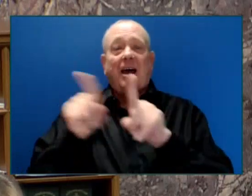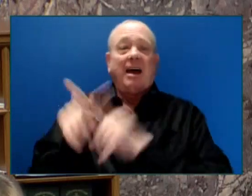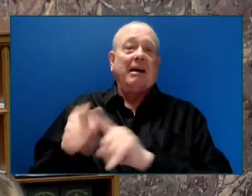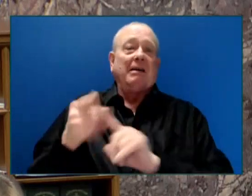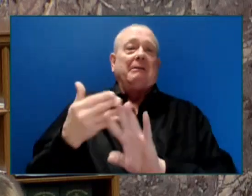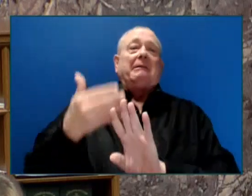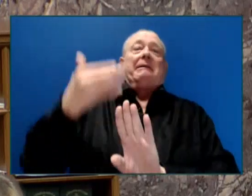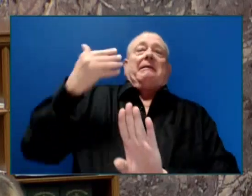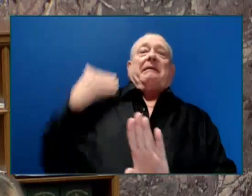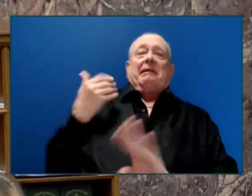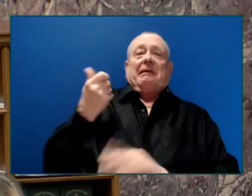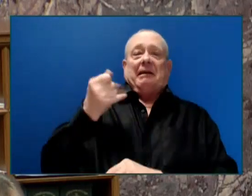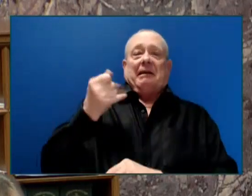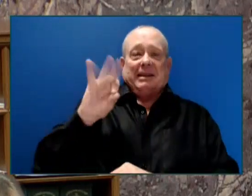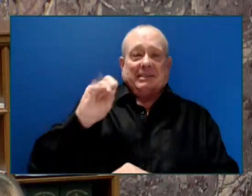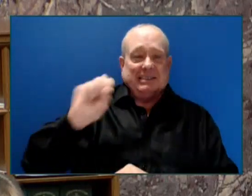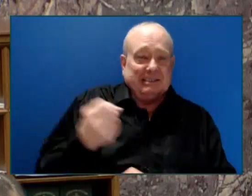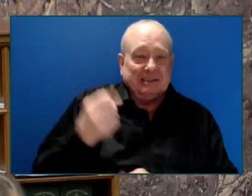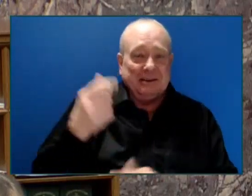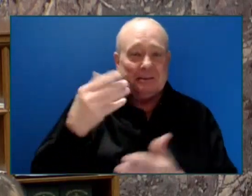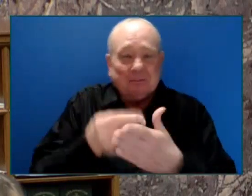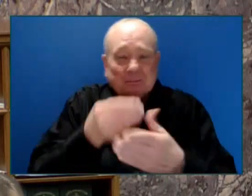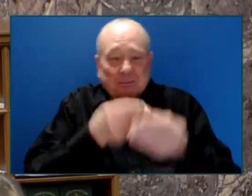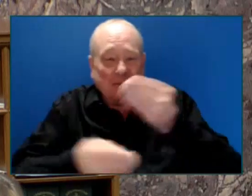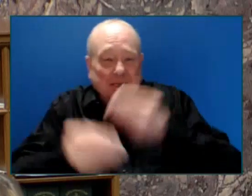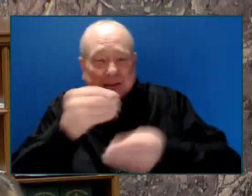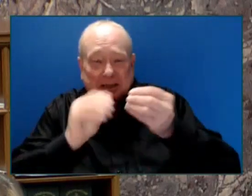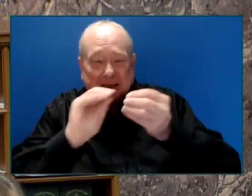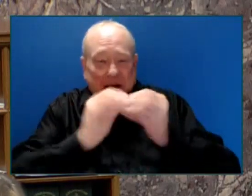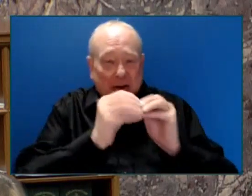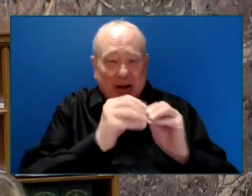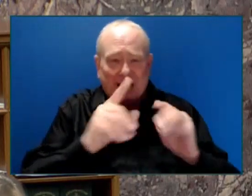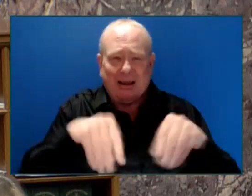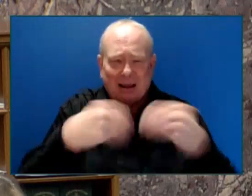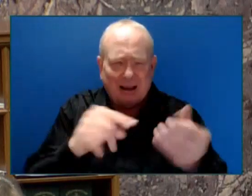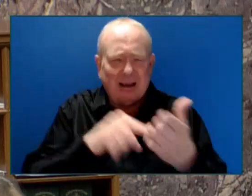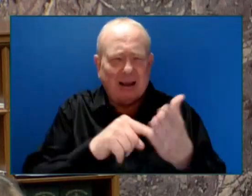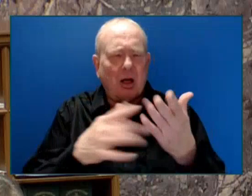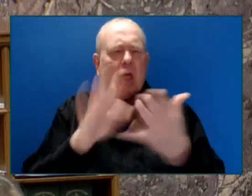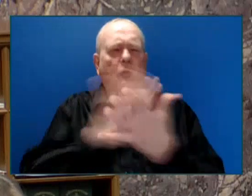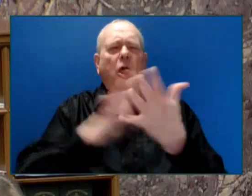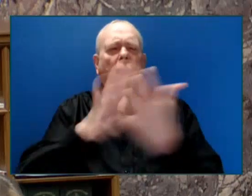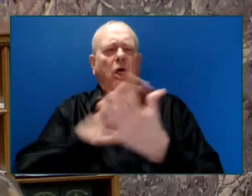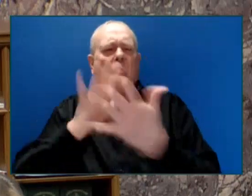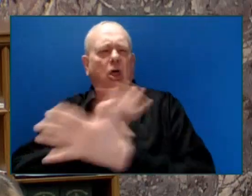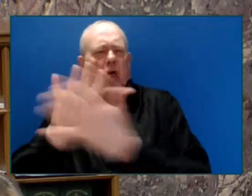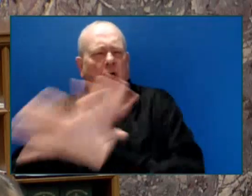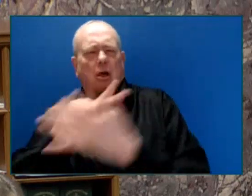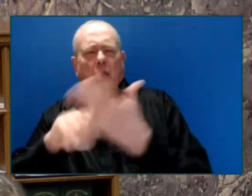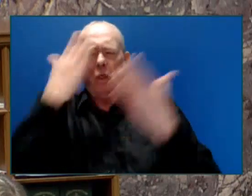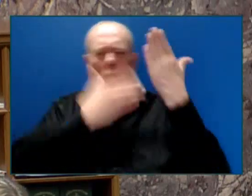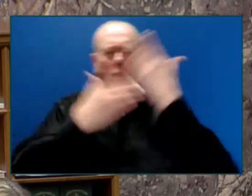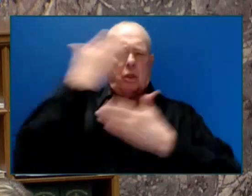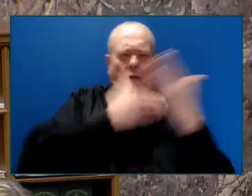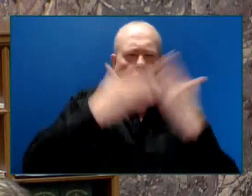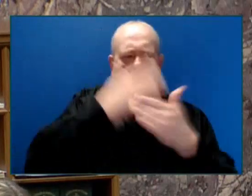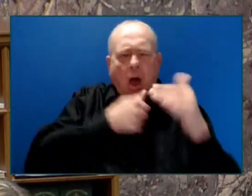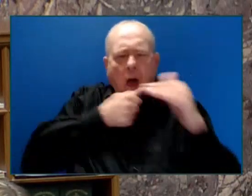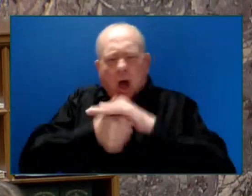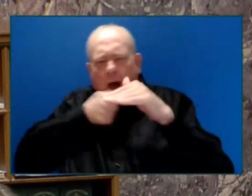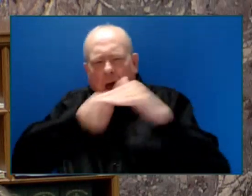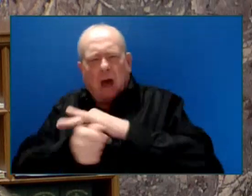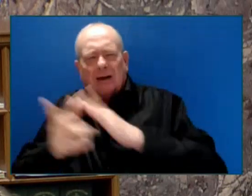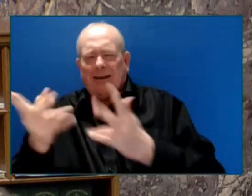absolutely, totally mislead the public in an effort to hide their housing failures. Now, it's important to recognize that